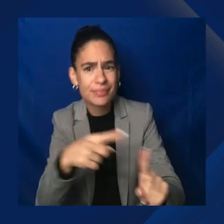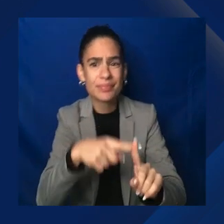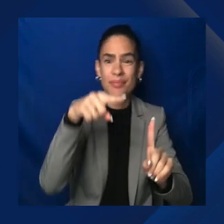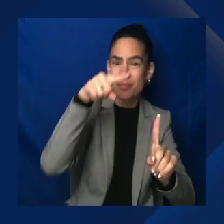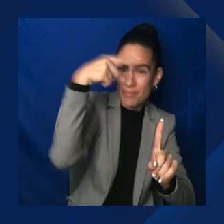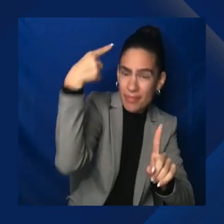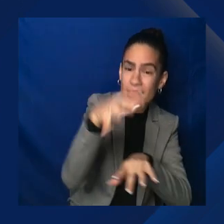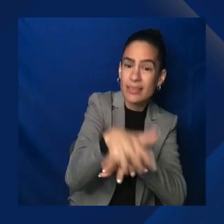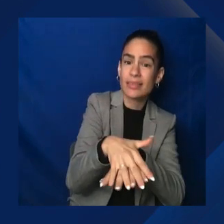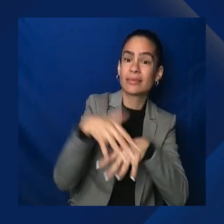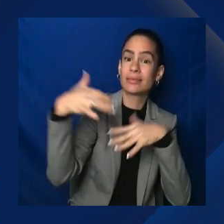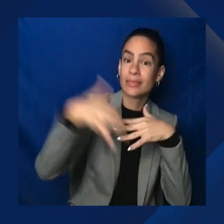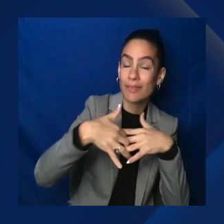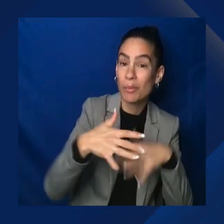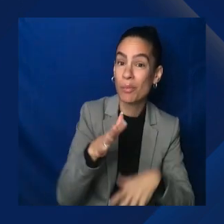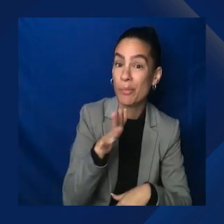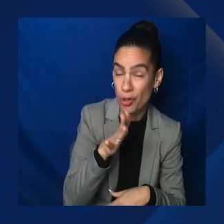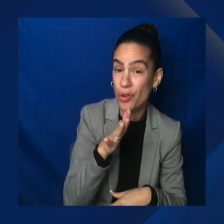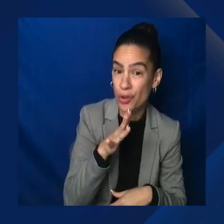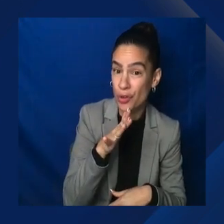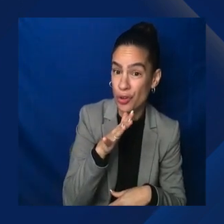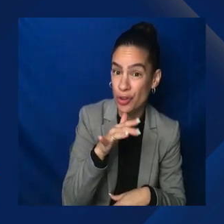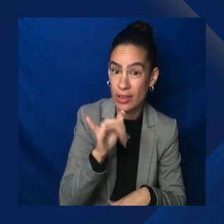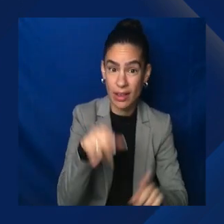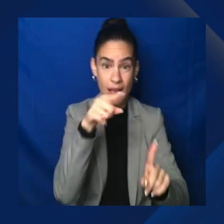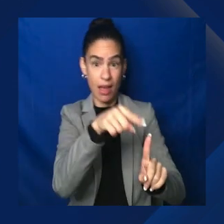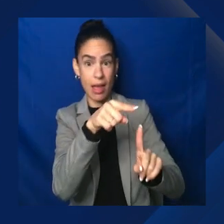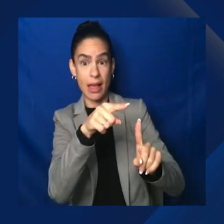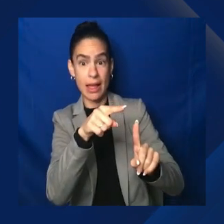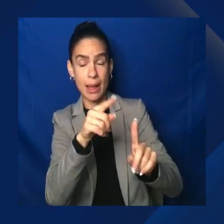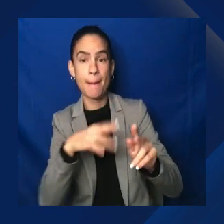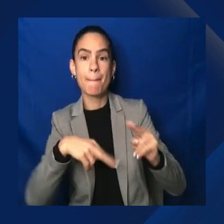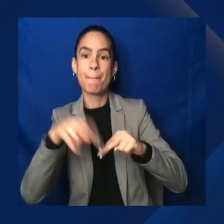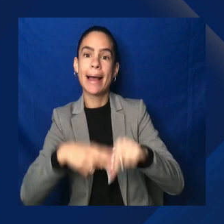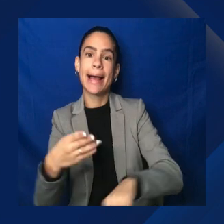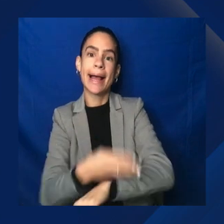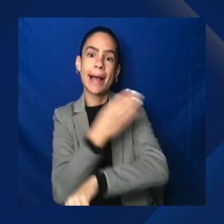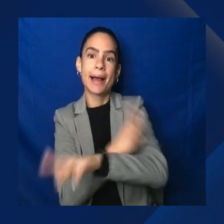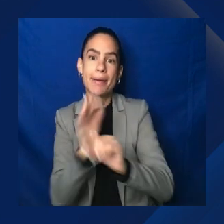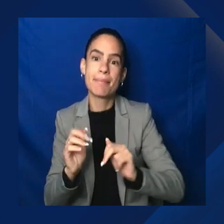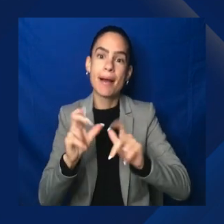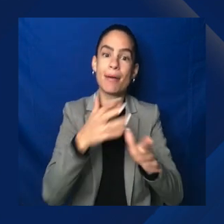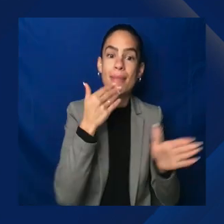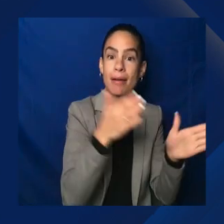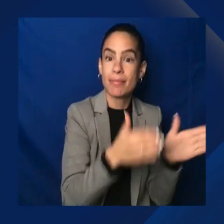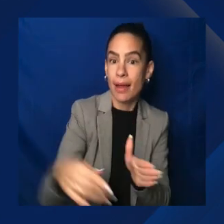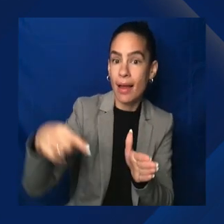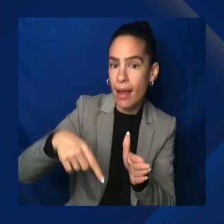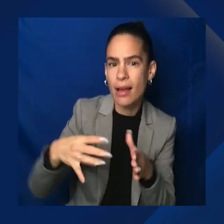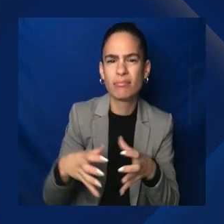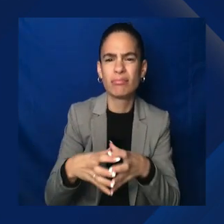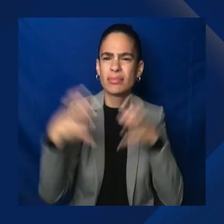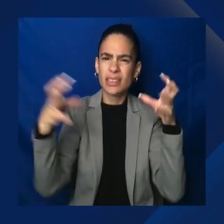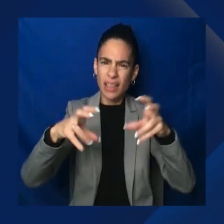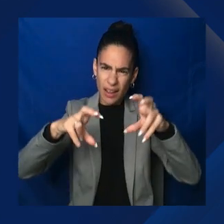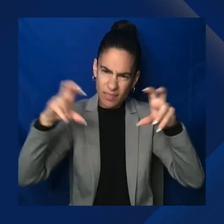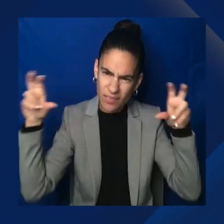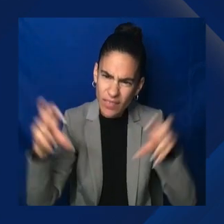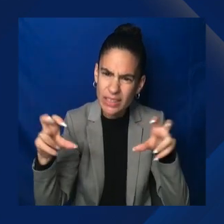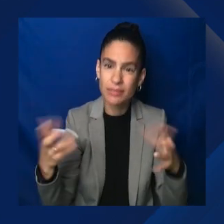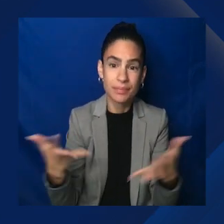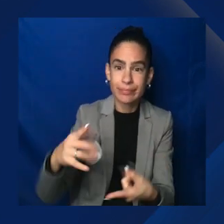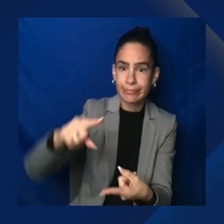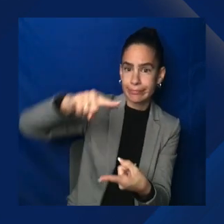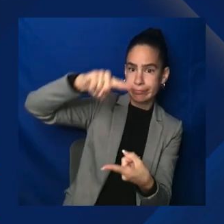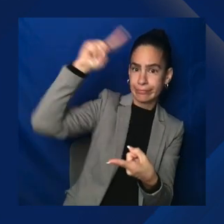plan makes significant investments to reduce racial disparities and improve maternal health